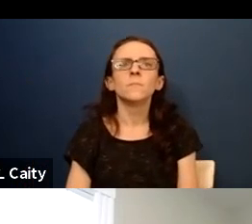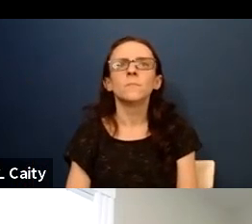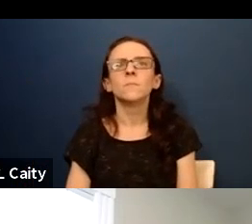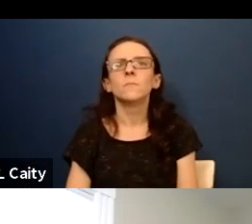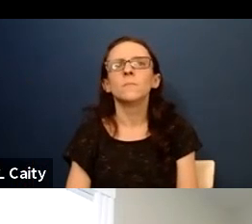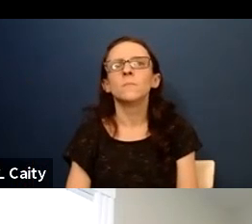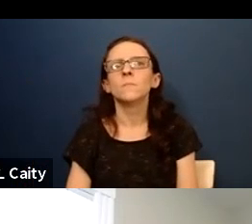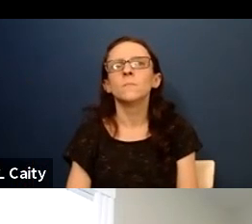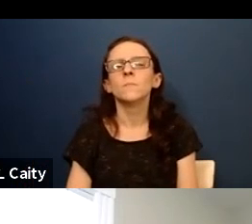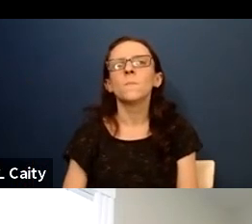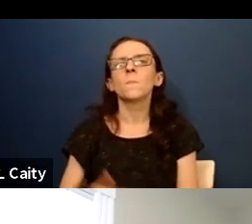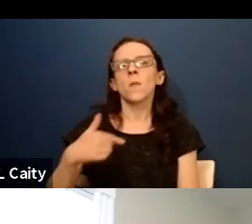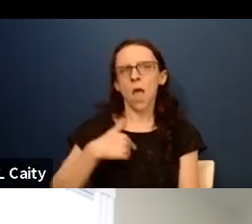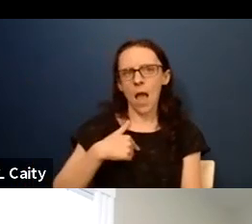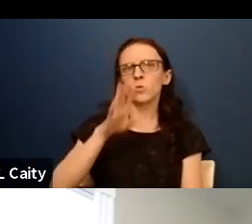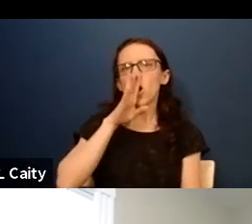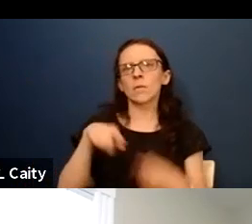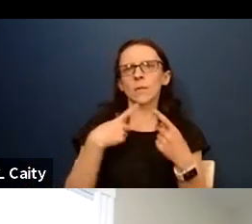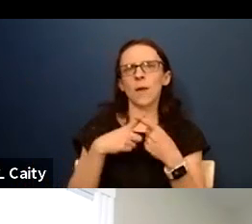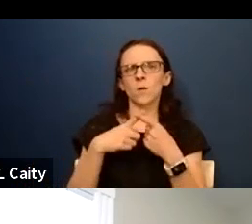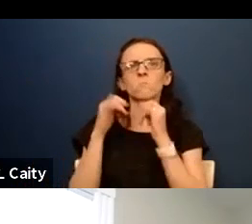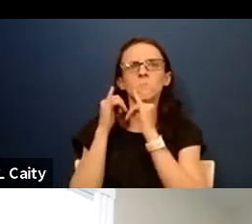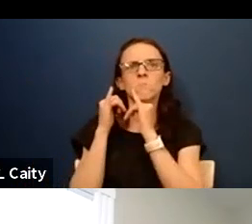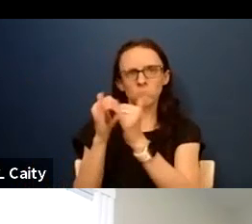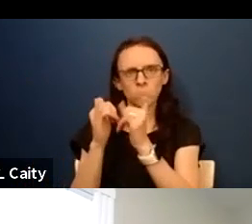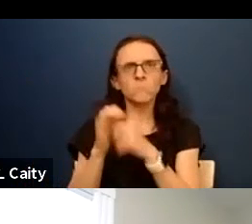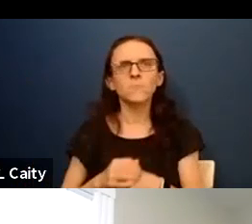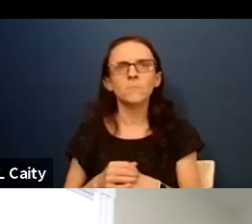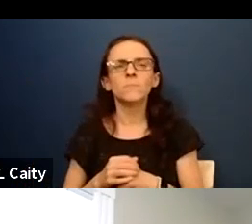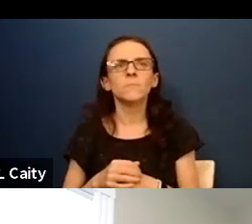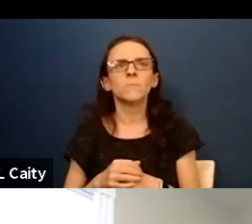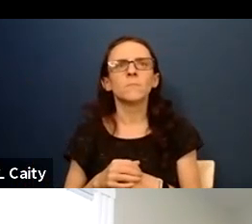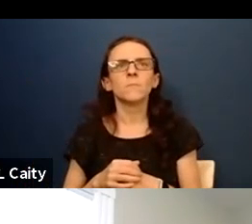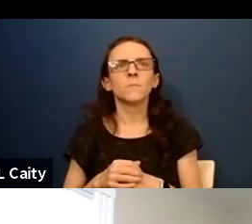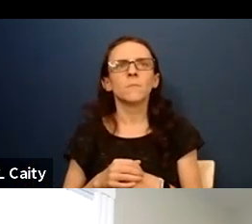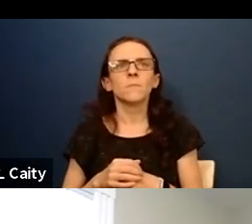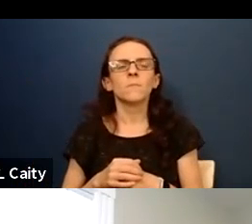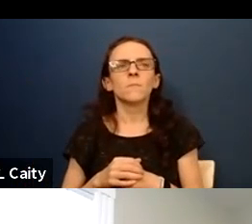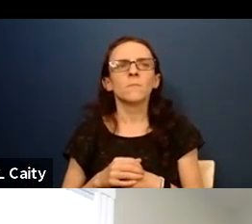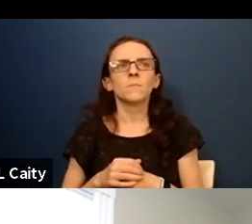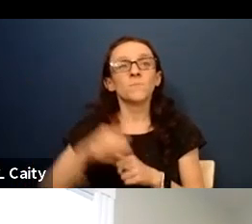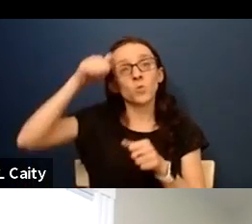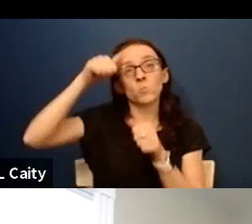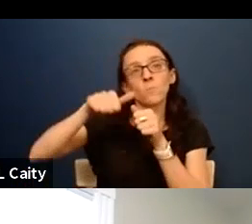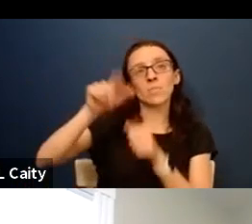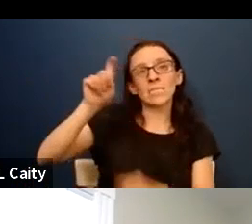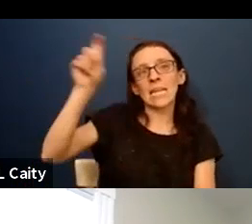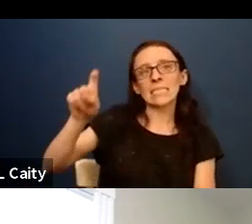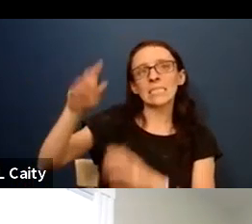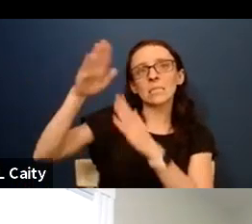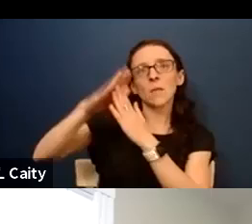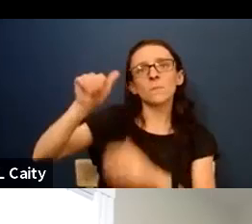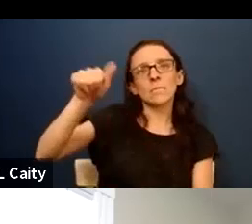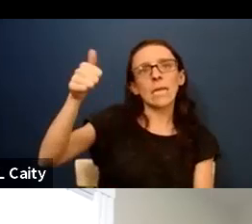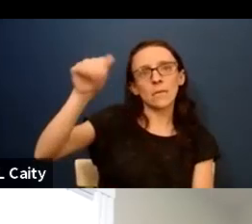so I'm talking about that too. And remember the Texas top 10%?